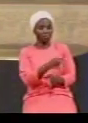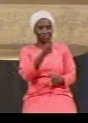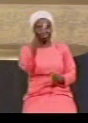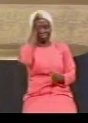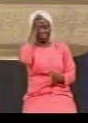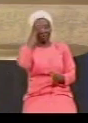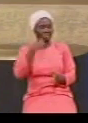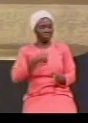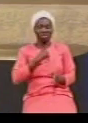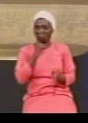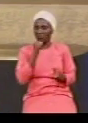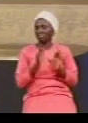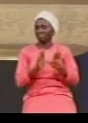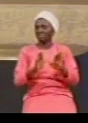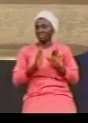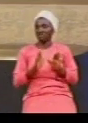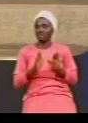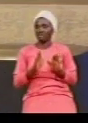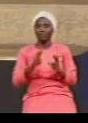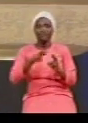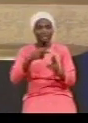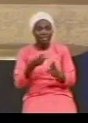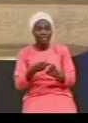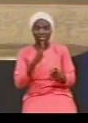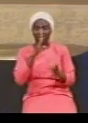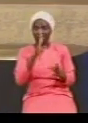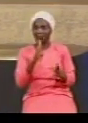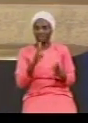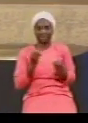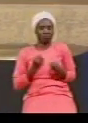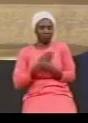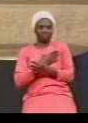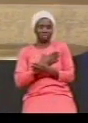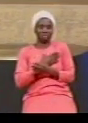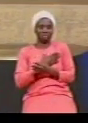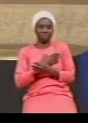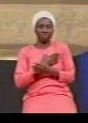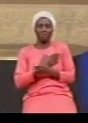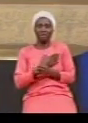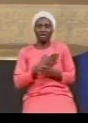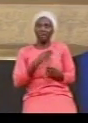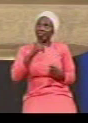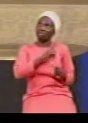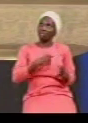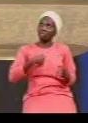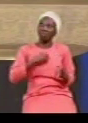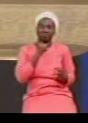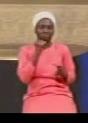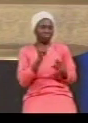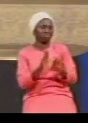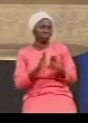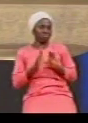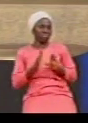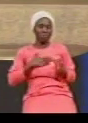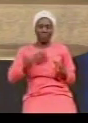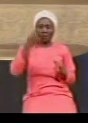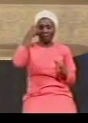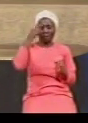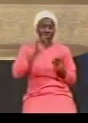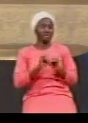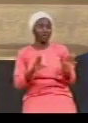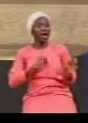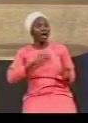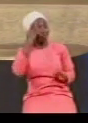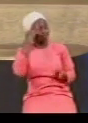afraid. Neither be dismayed. Lord, I'm not dismayed. My heart is clear. My mind is clear. I know the way I am going, and